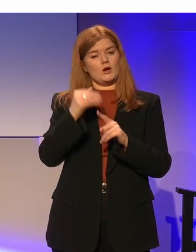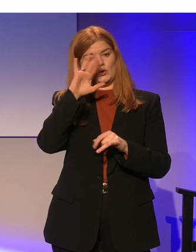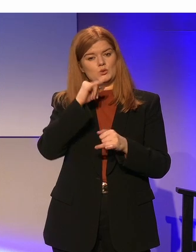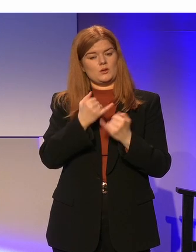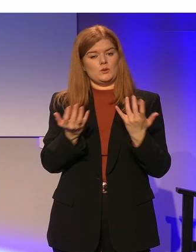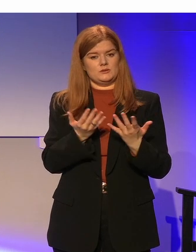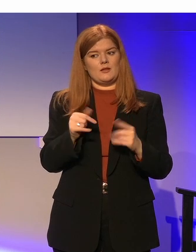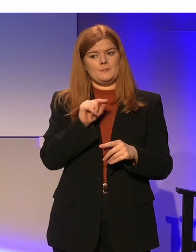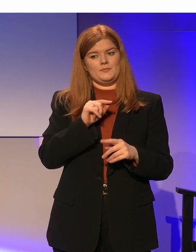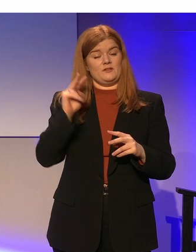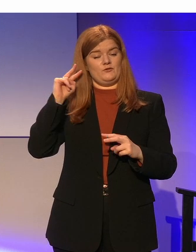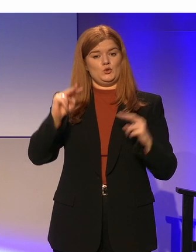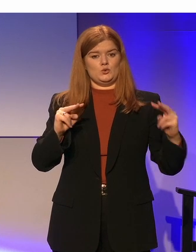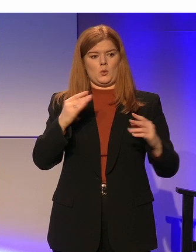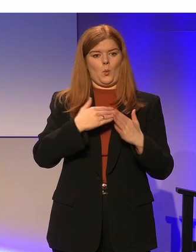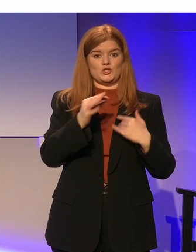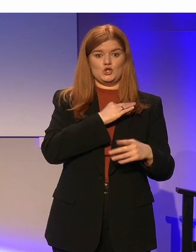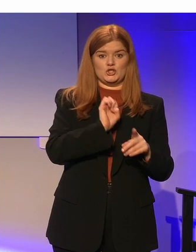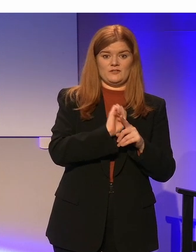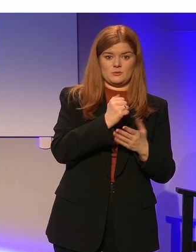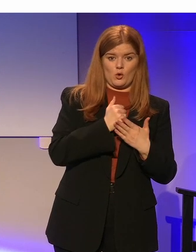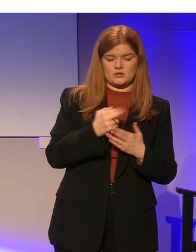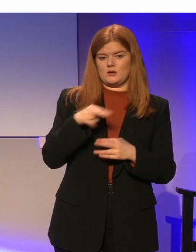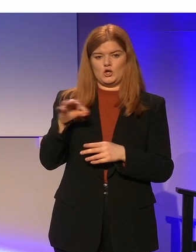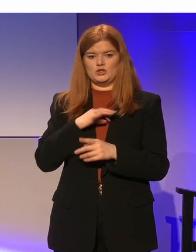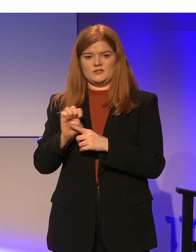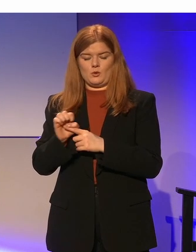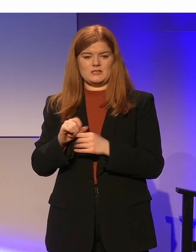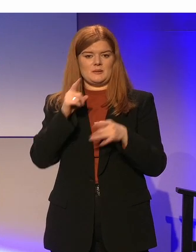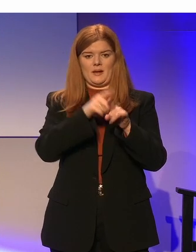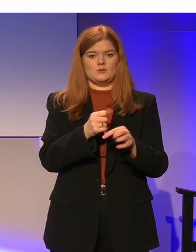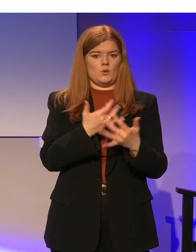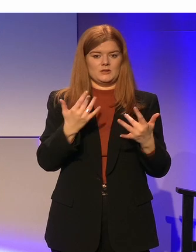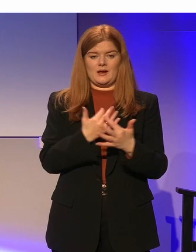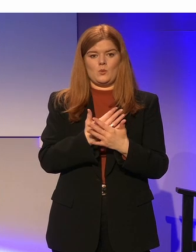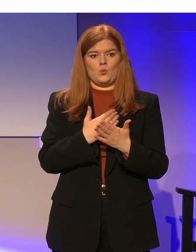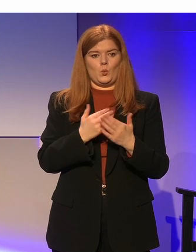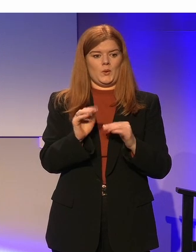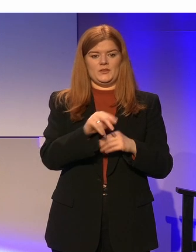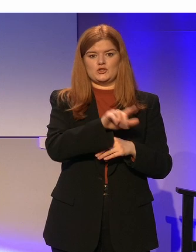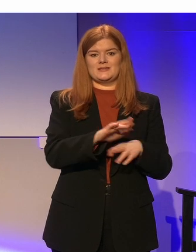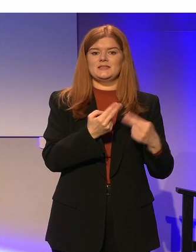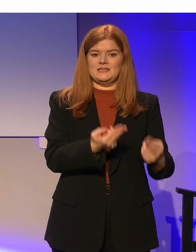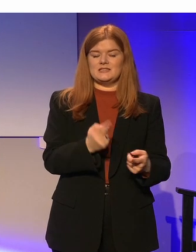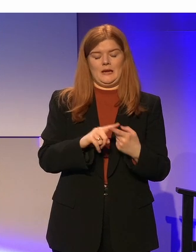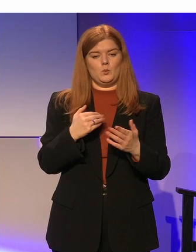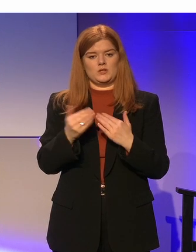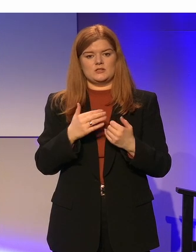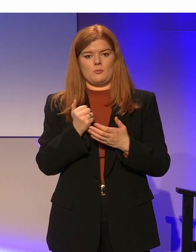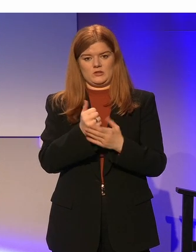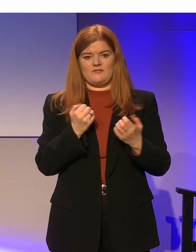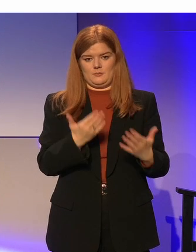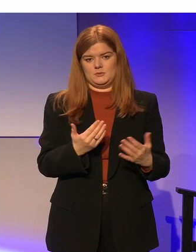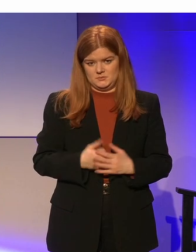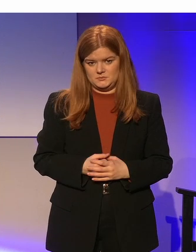that these perceptions of sufficiency and insufficiency are mediated by levels of need and levels of support. So again, where